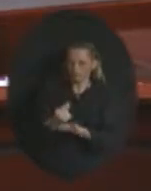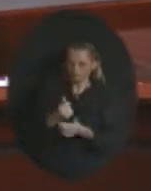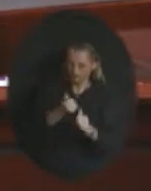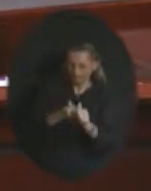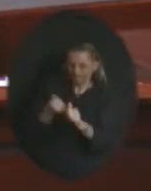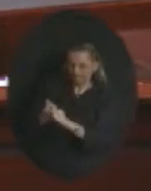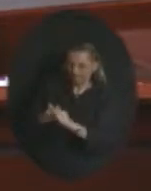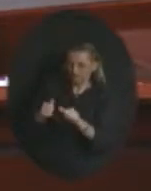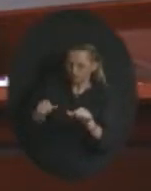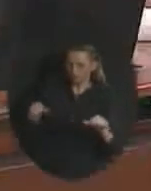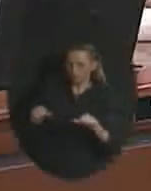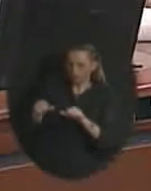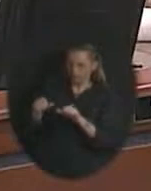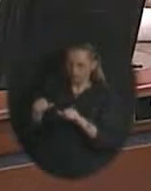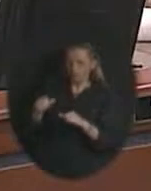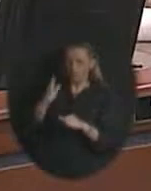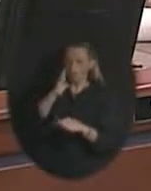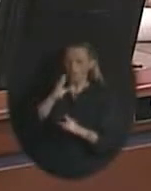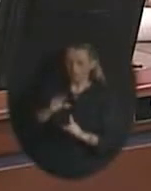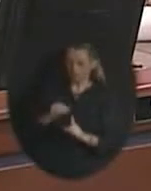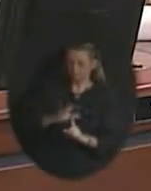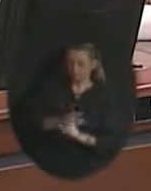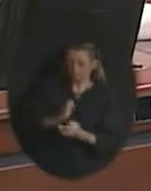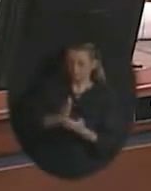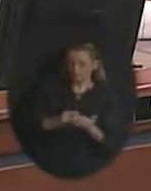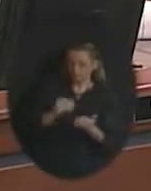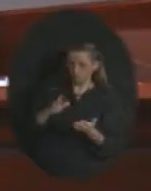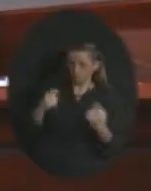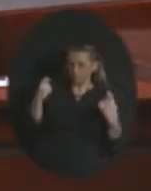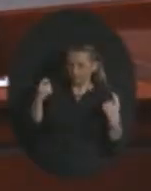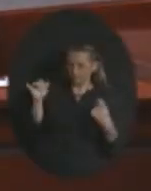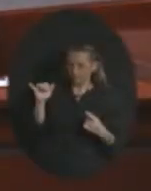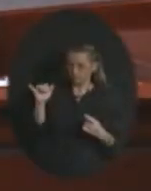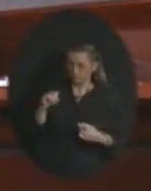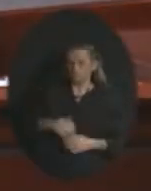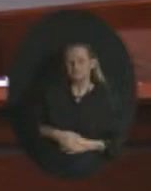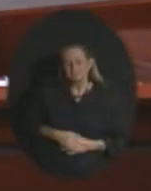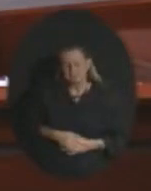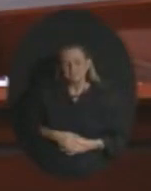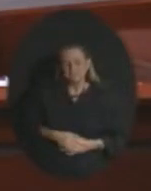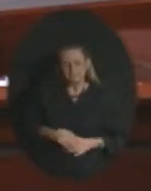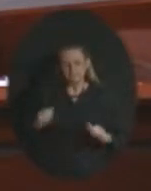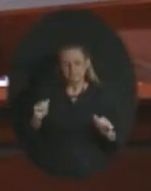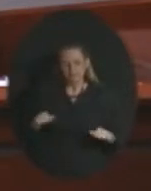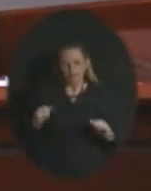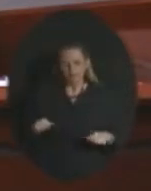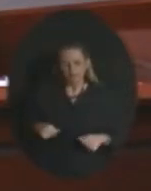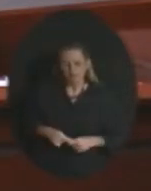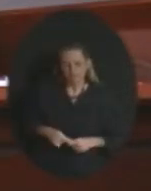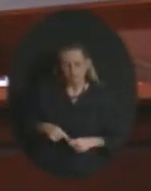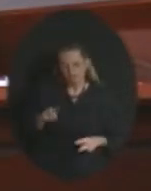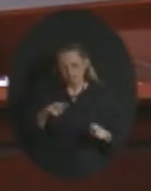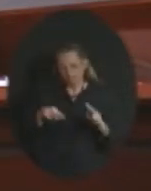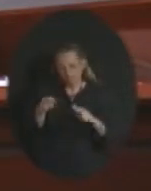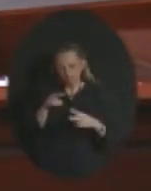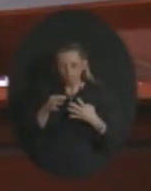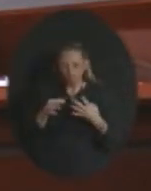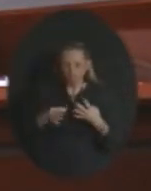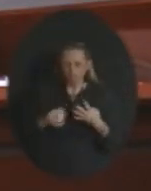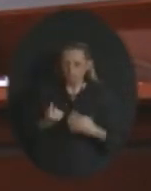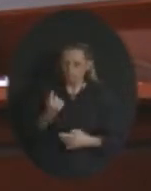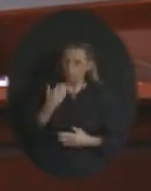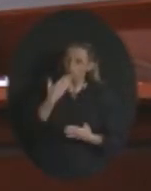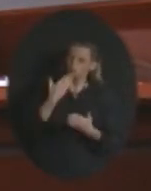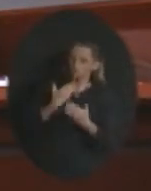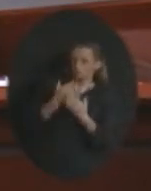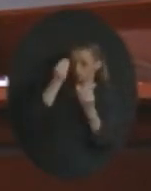So would that impact some of our student athletes as well? You know, it's possible. As we explored that a little bit, you know, the one good piece of news I